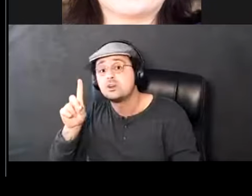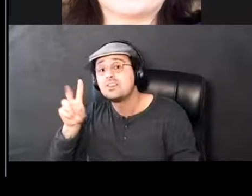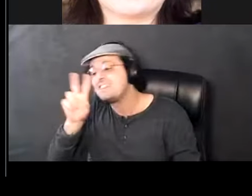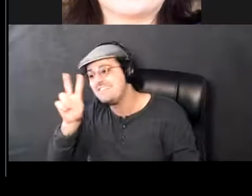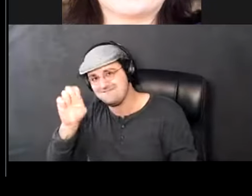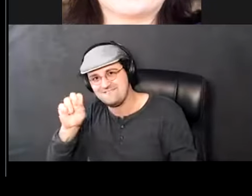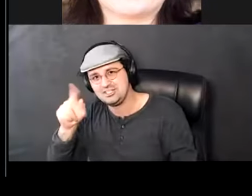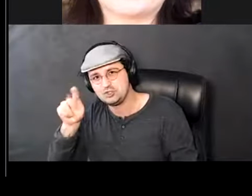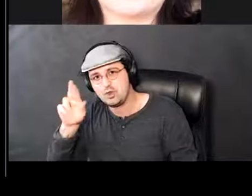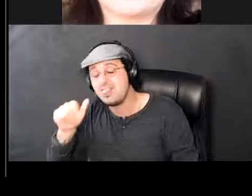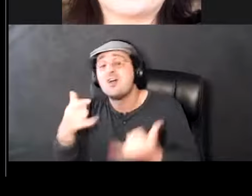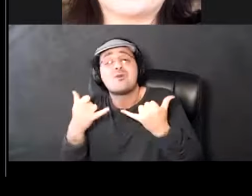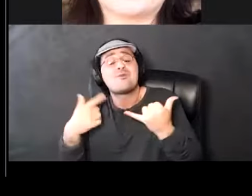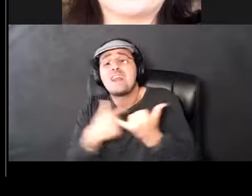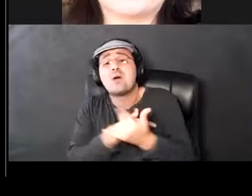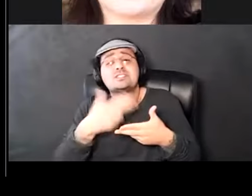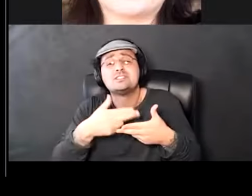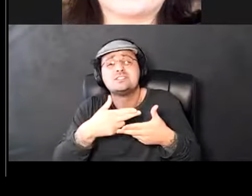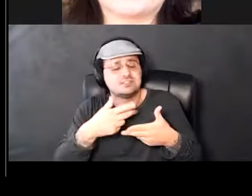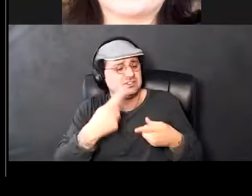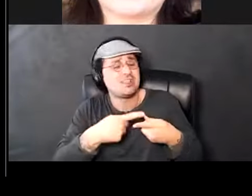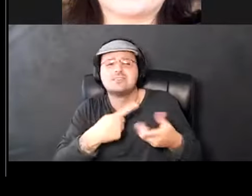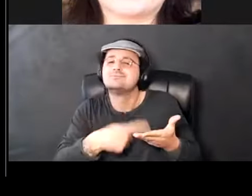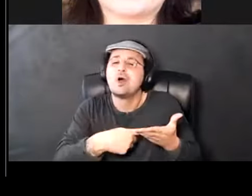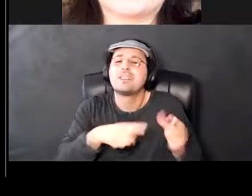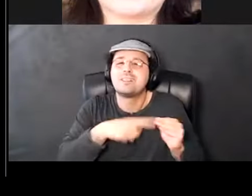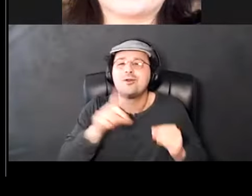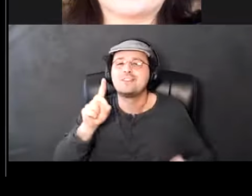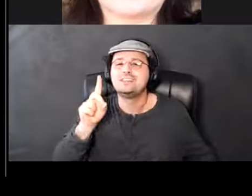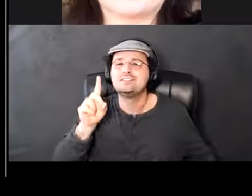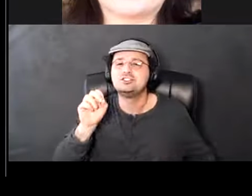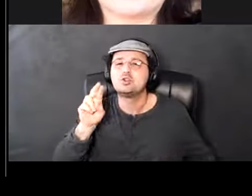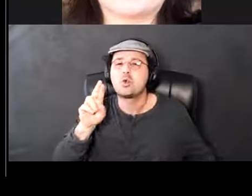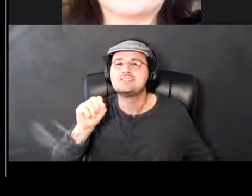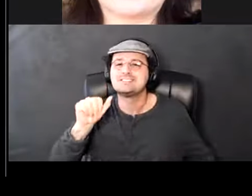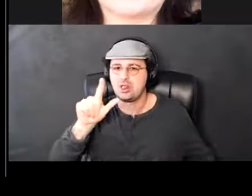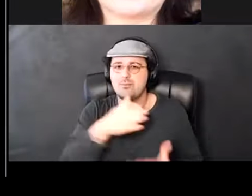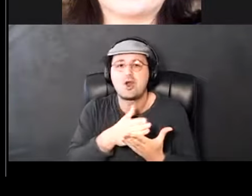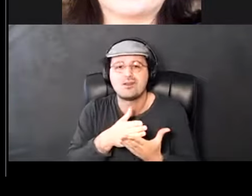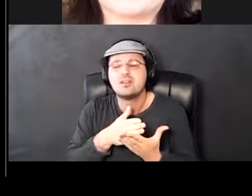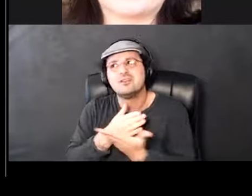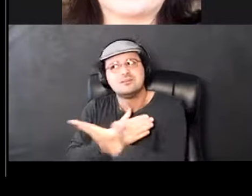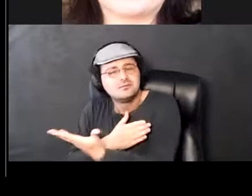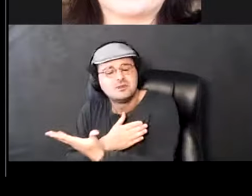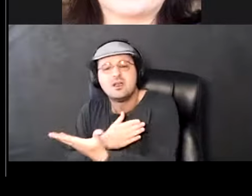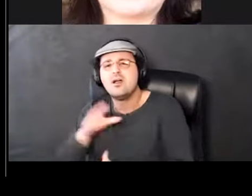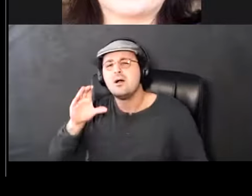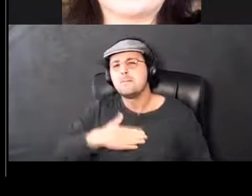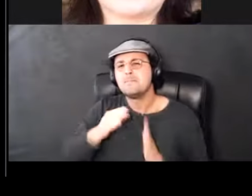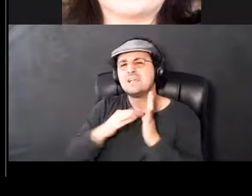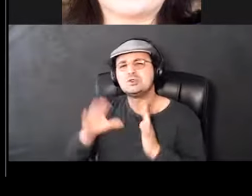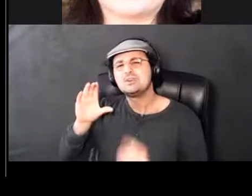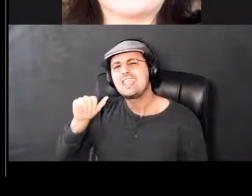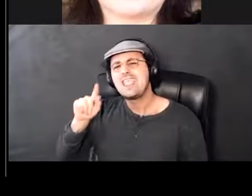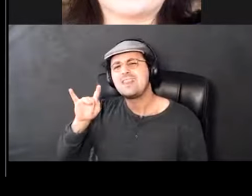here, and there shouldn't be much sonic hedgehog if that was, you know, how things were working. So Caitlin wanted to know, where's the